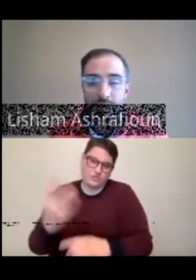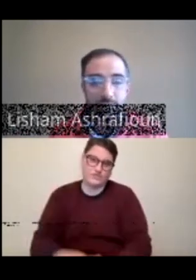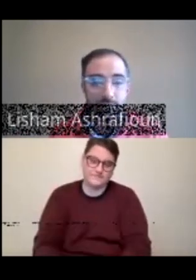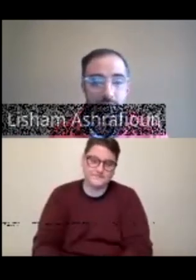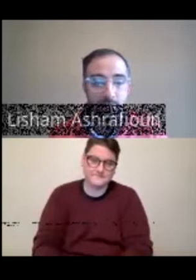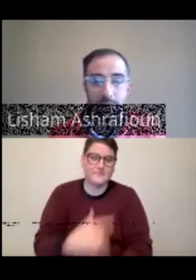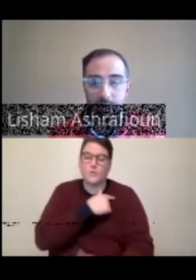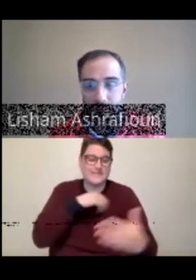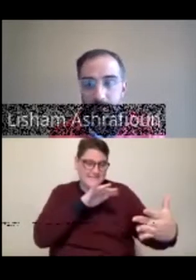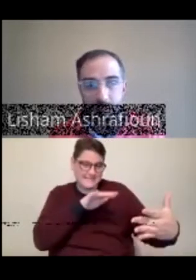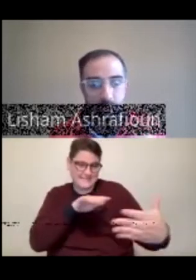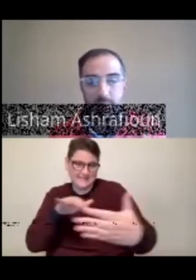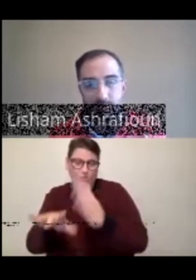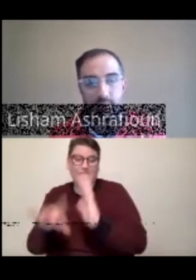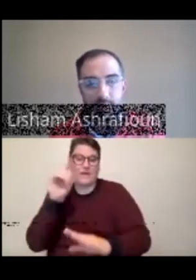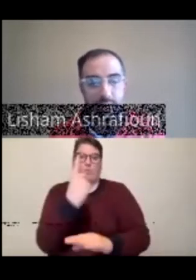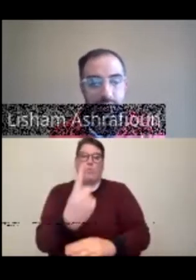found one that seemed to be like,